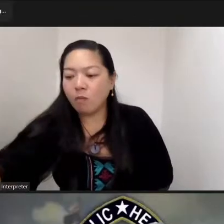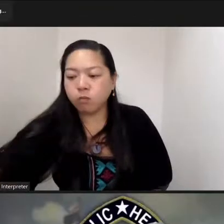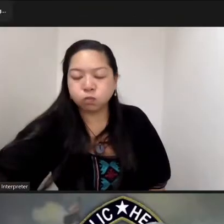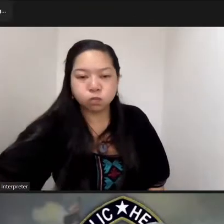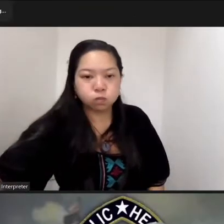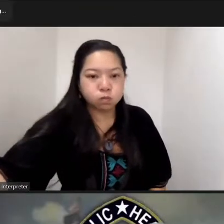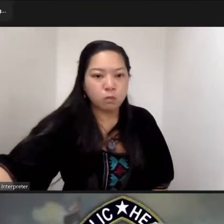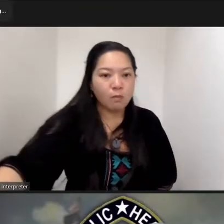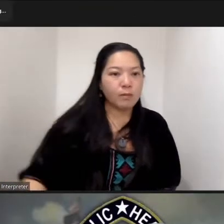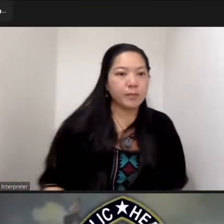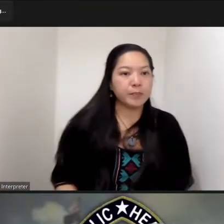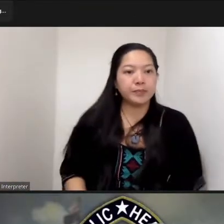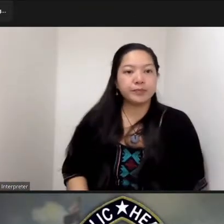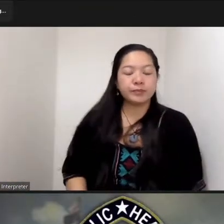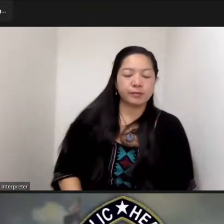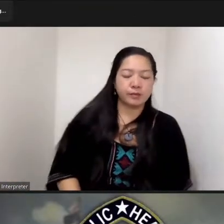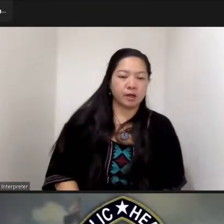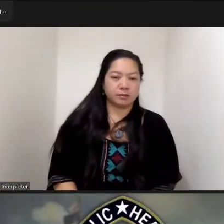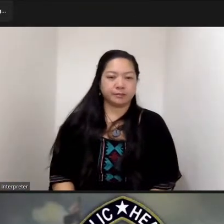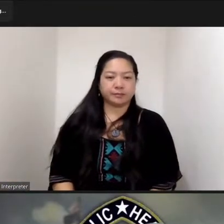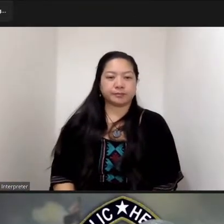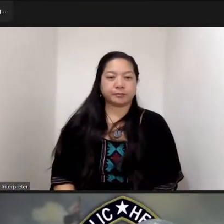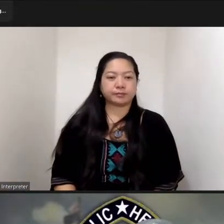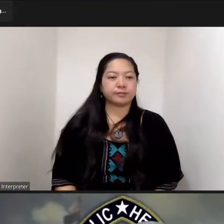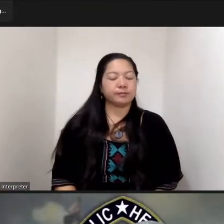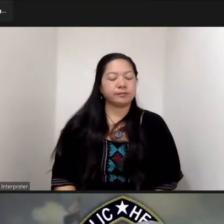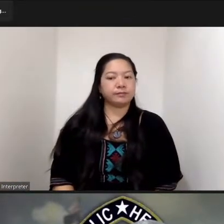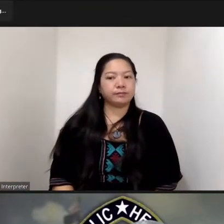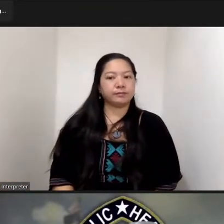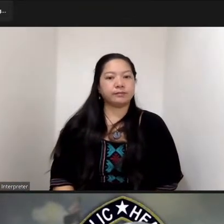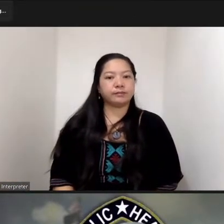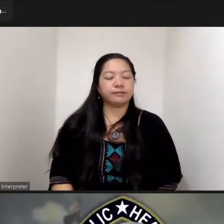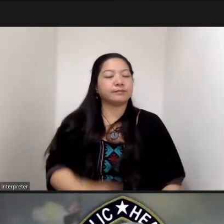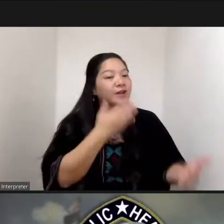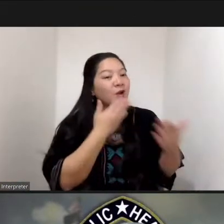Buenas, Governor. Good afternoon, everybody.